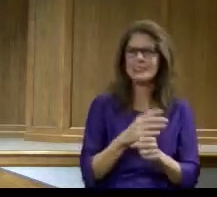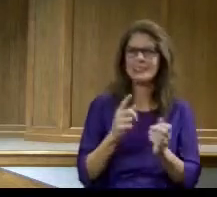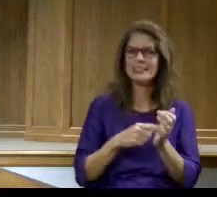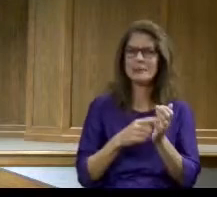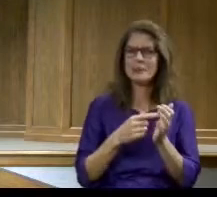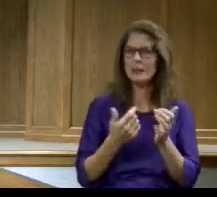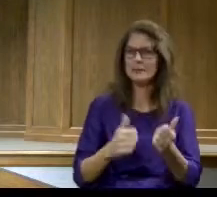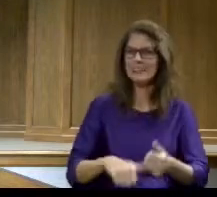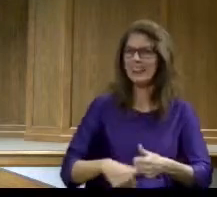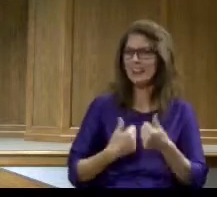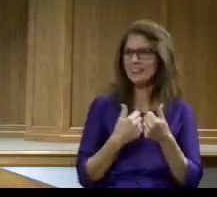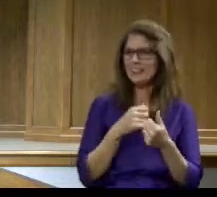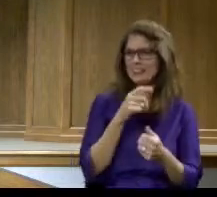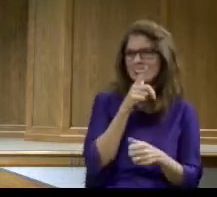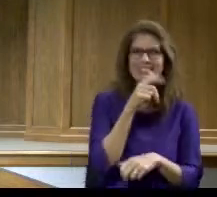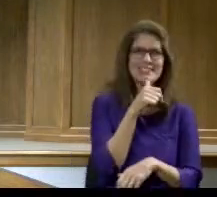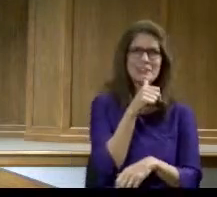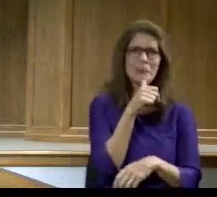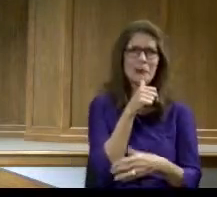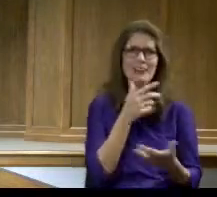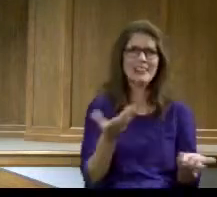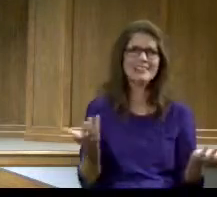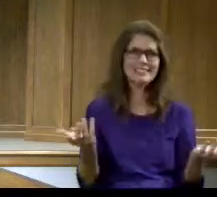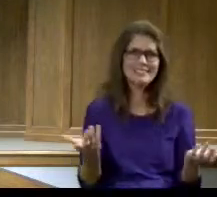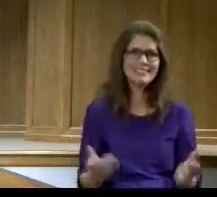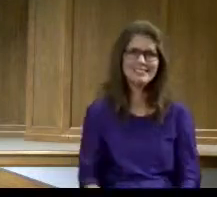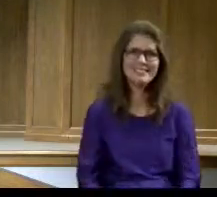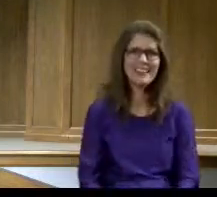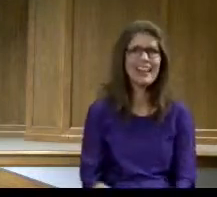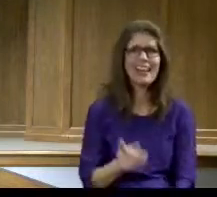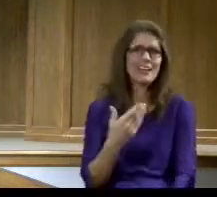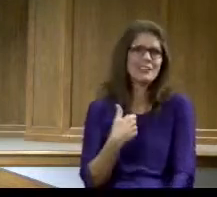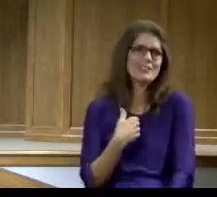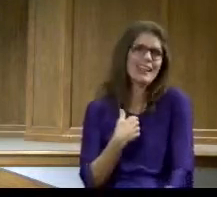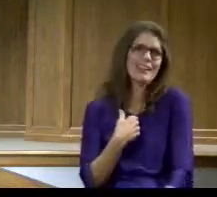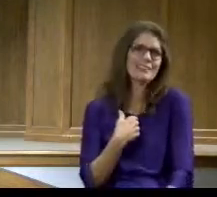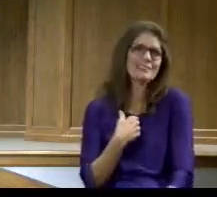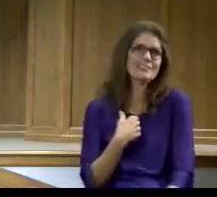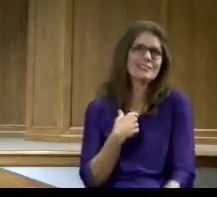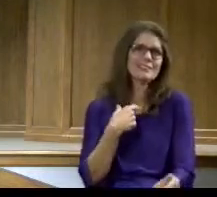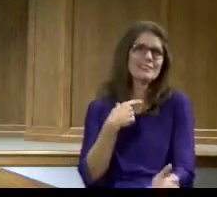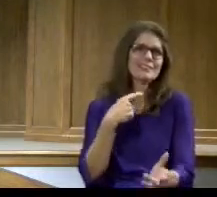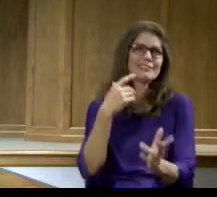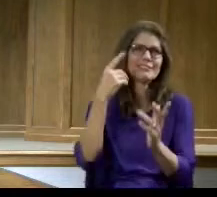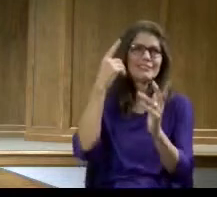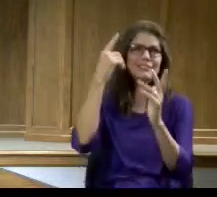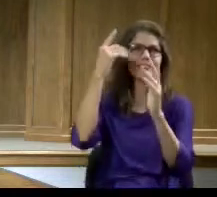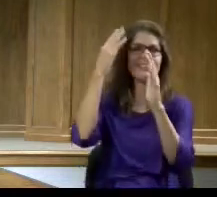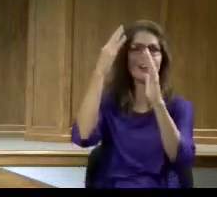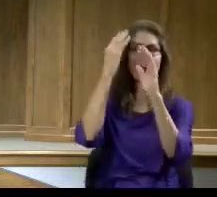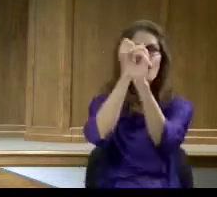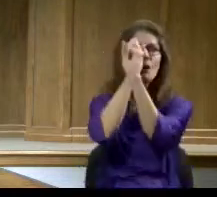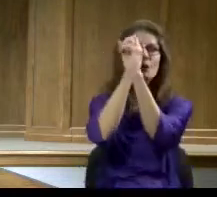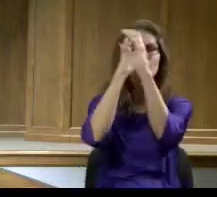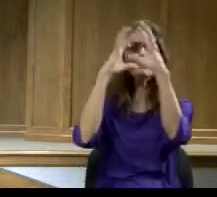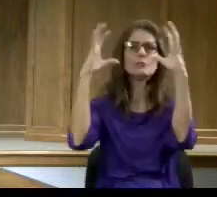is. You just had these hopes and dreams of what your life would look like, and it just hasn't